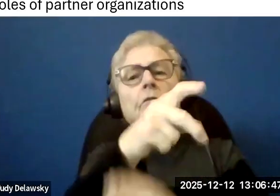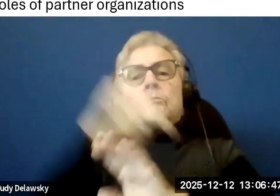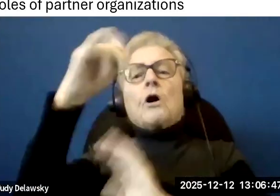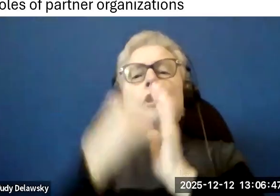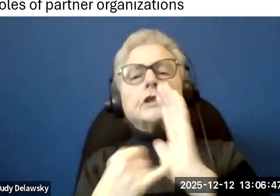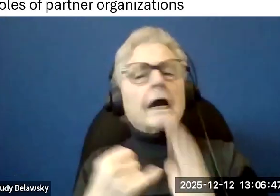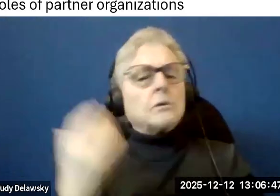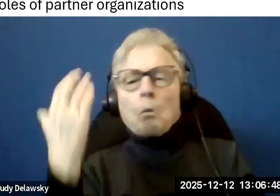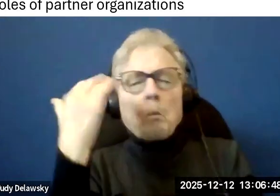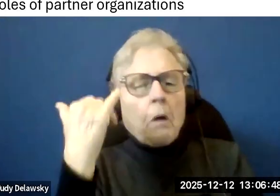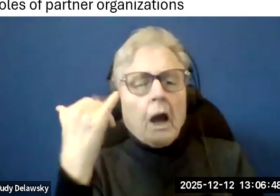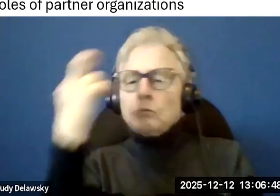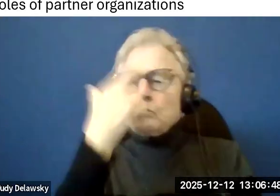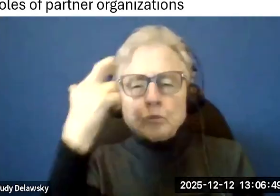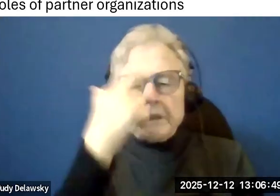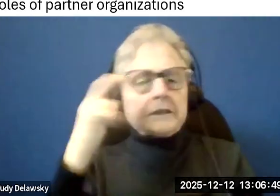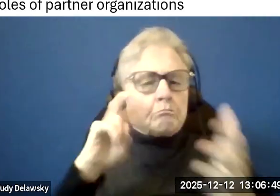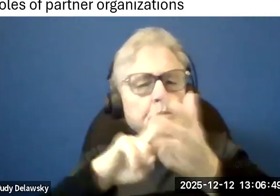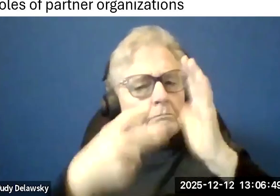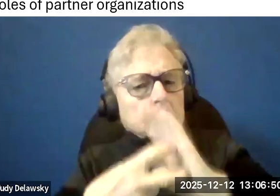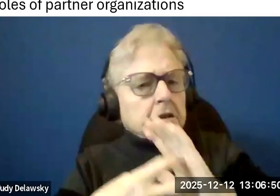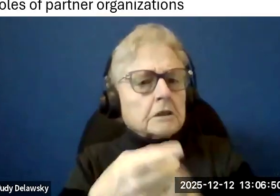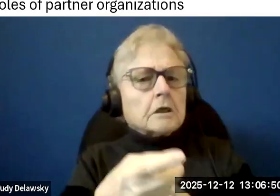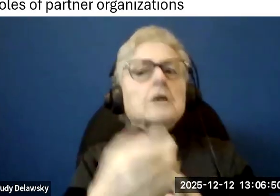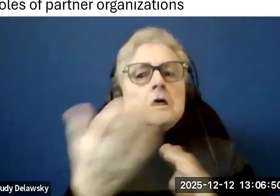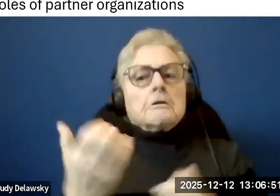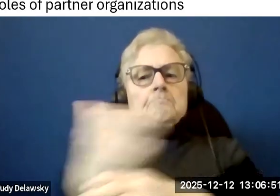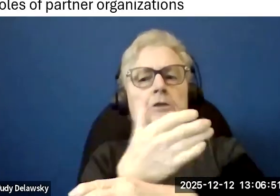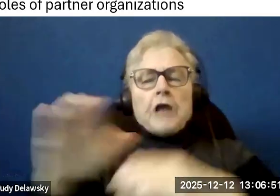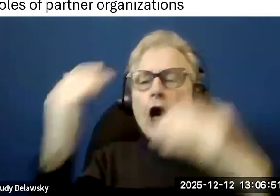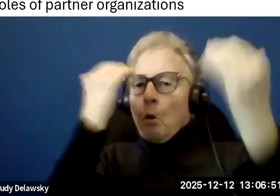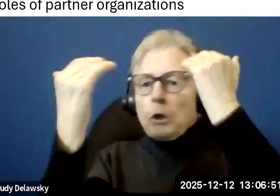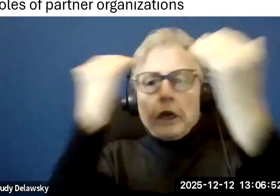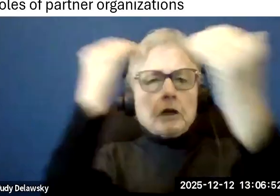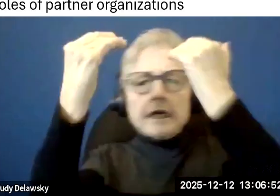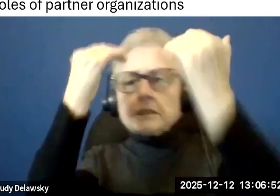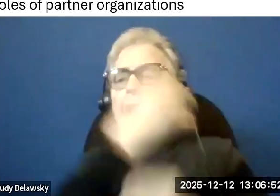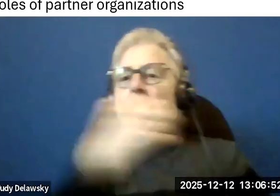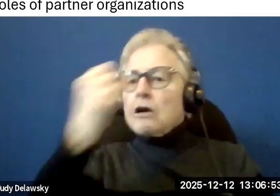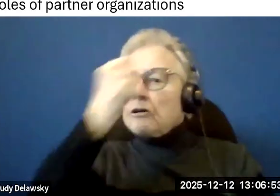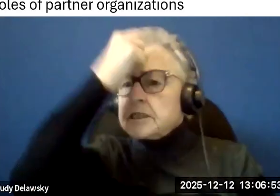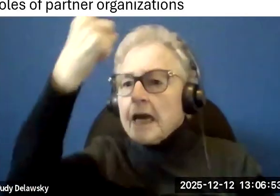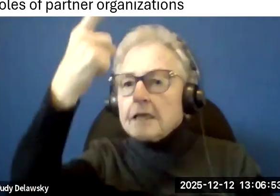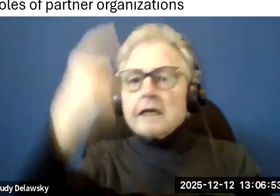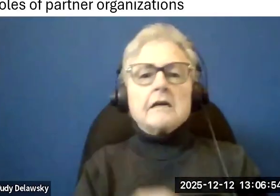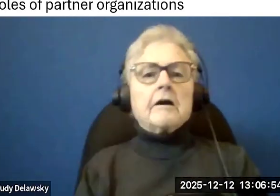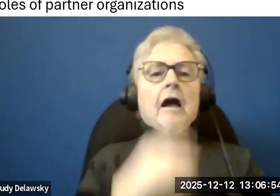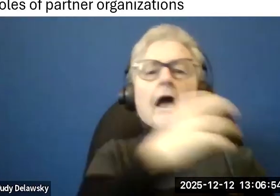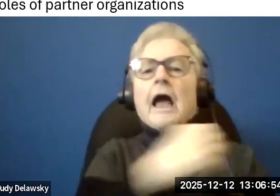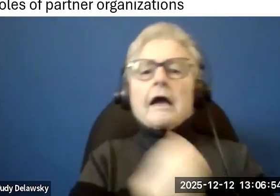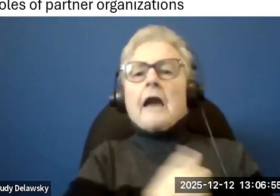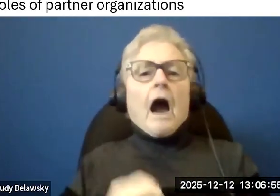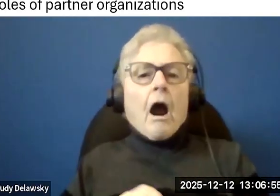the scope and timeline. We want to build awareness and a shared understanding, just to explain key concepts and our research